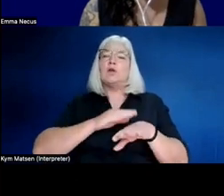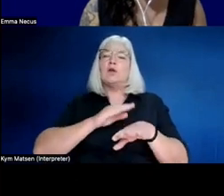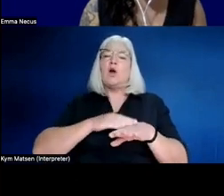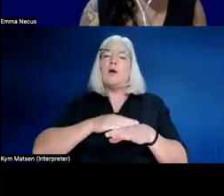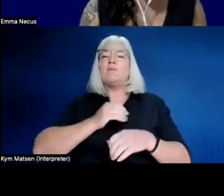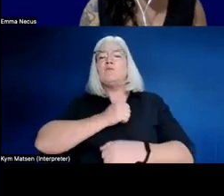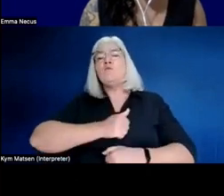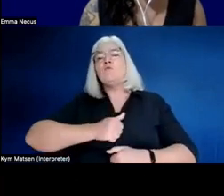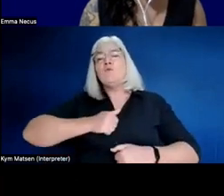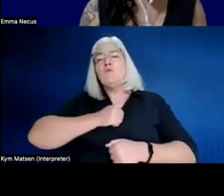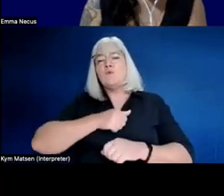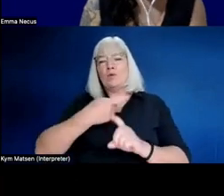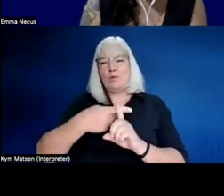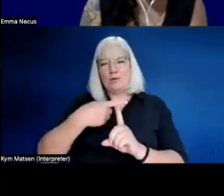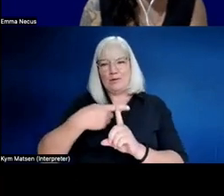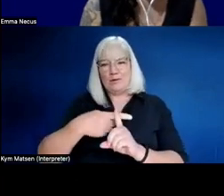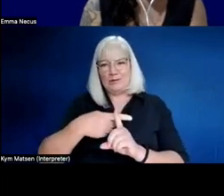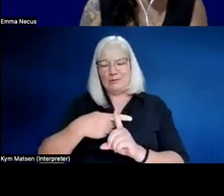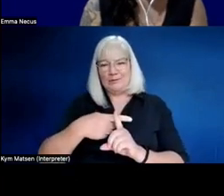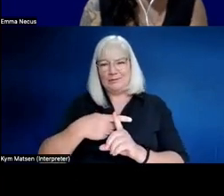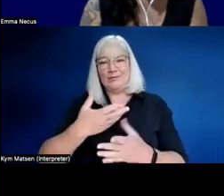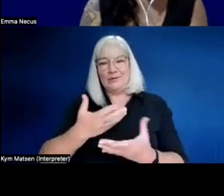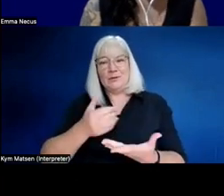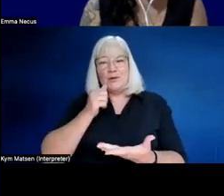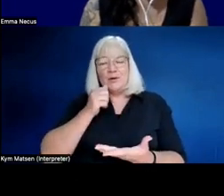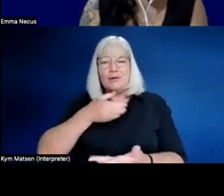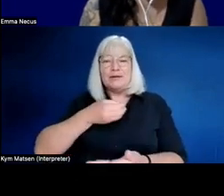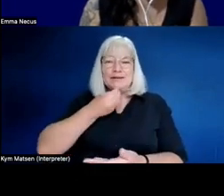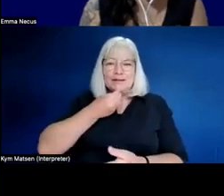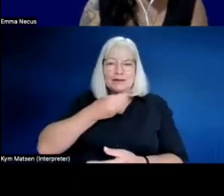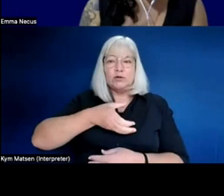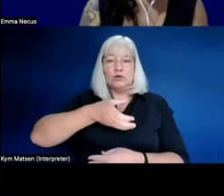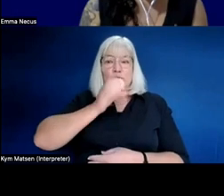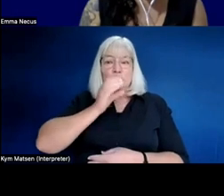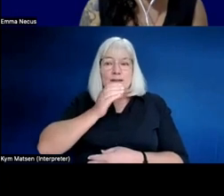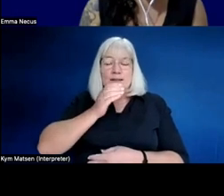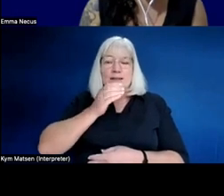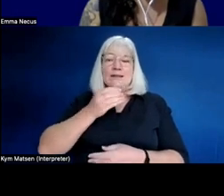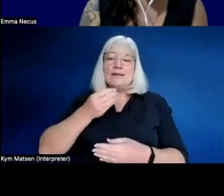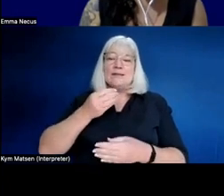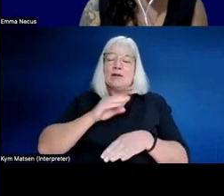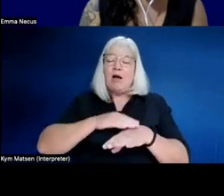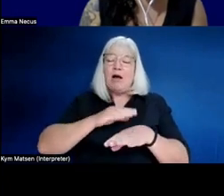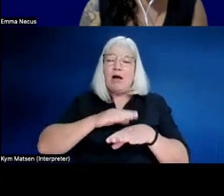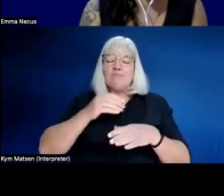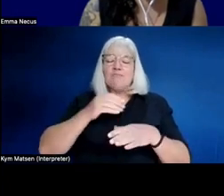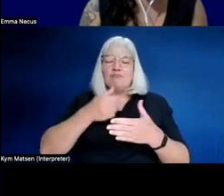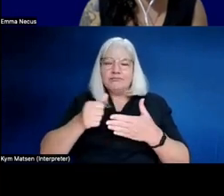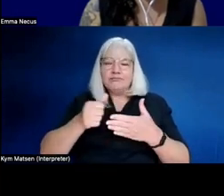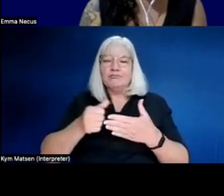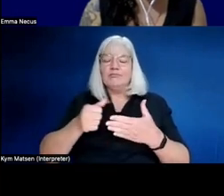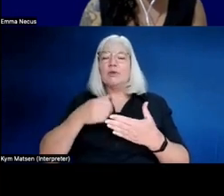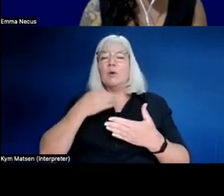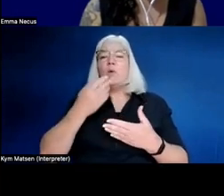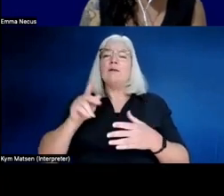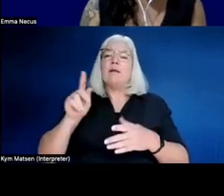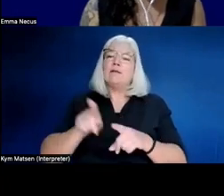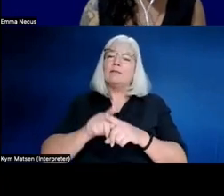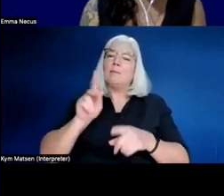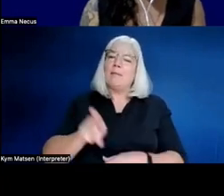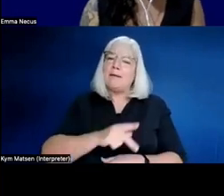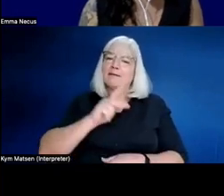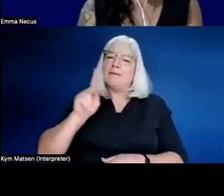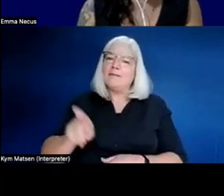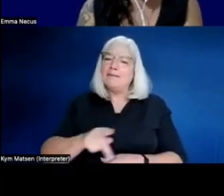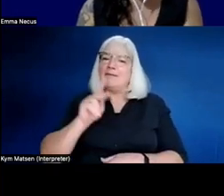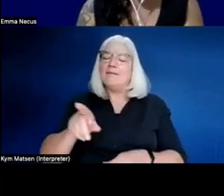and mealtimes are a series of patterns which are laid down. So if you have a negative pattern laid down, so for example, you gag and choke at